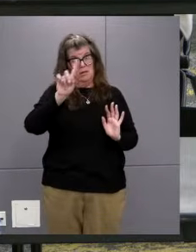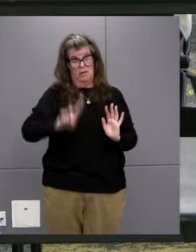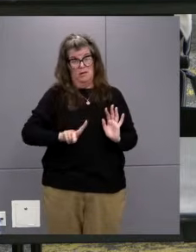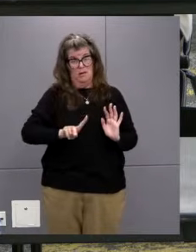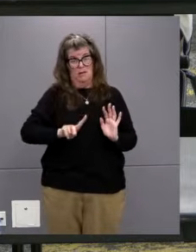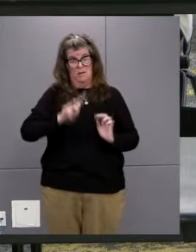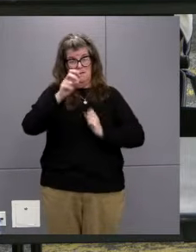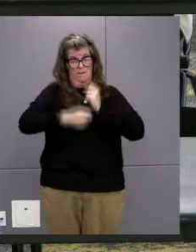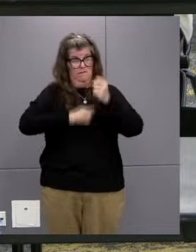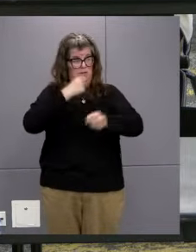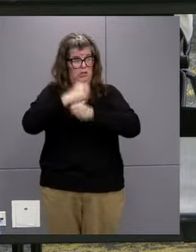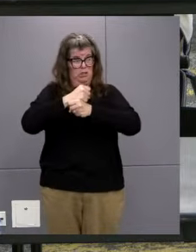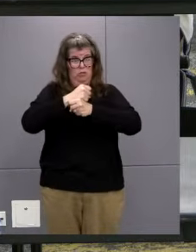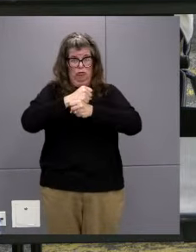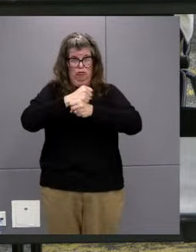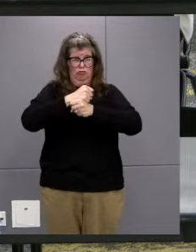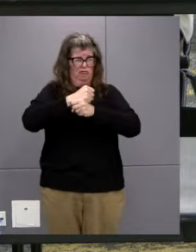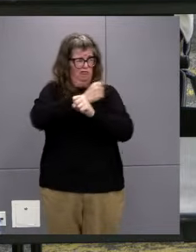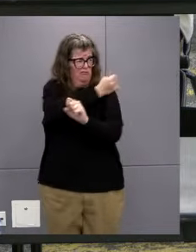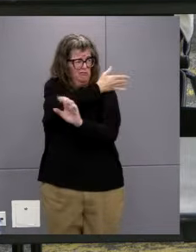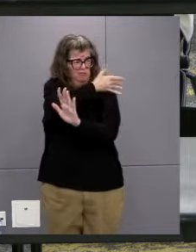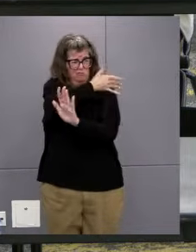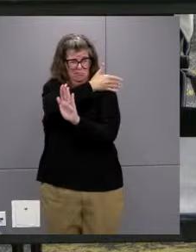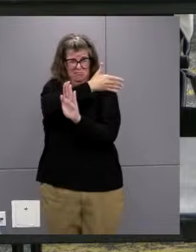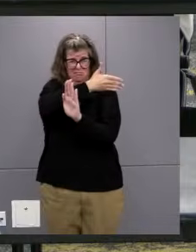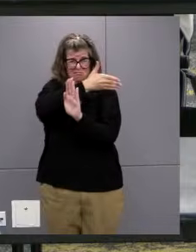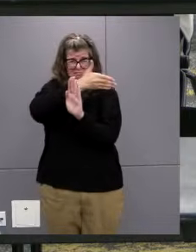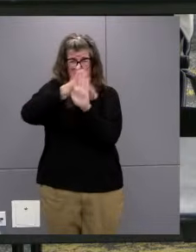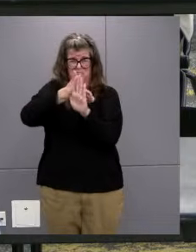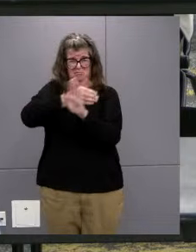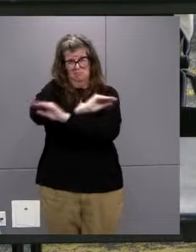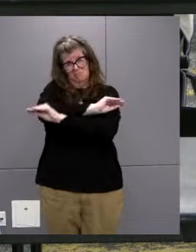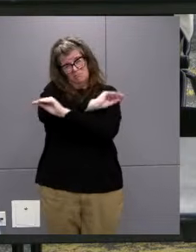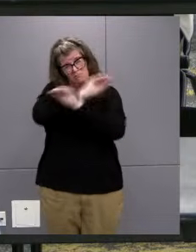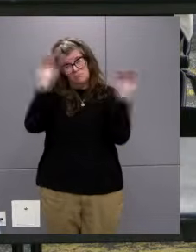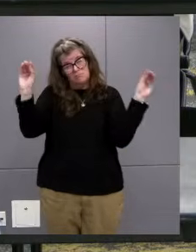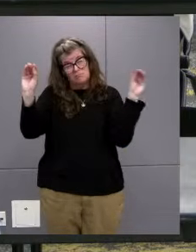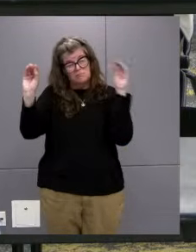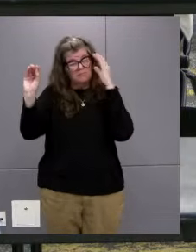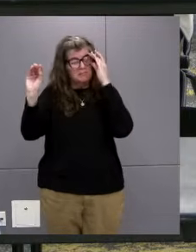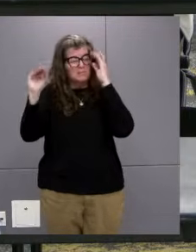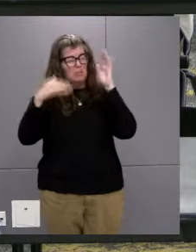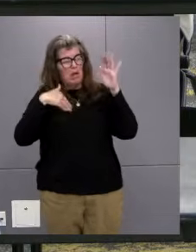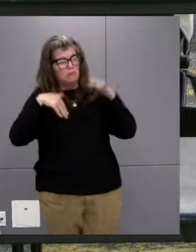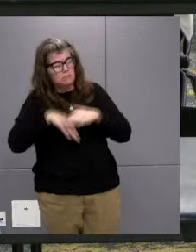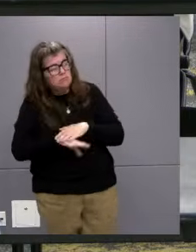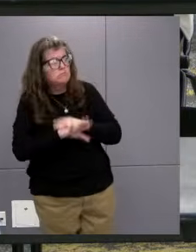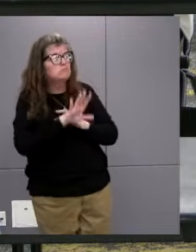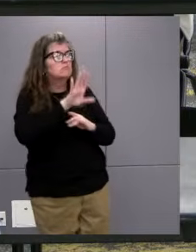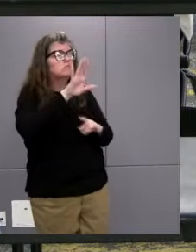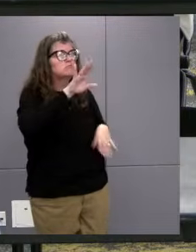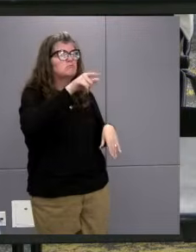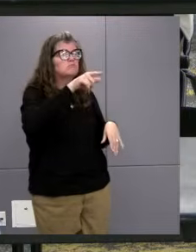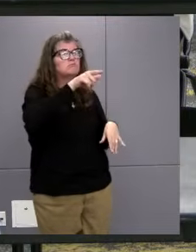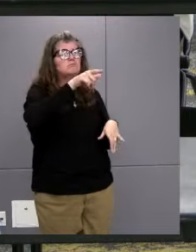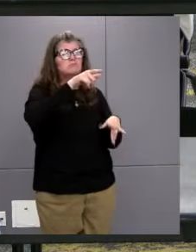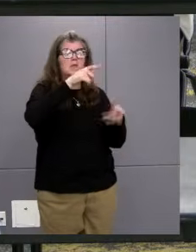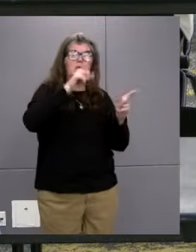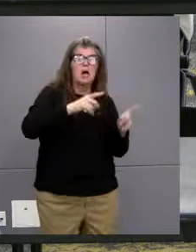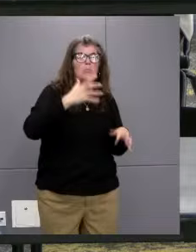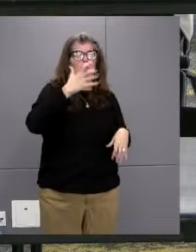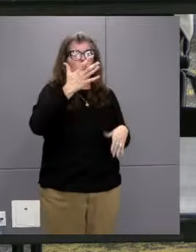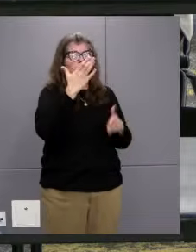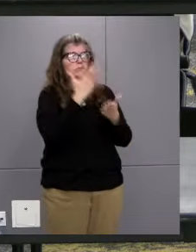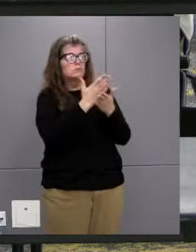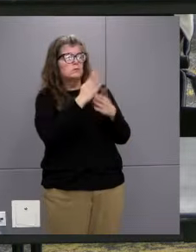9.5 years of my term, if I found myself over there and wanted to stop in and say hello to the president if she